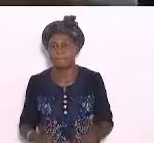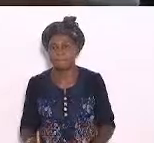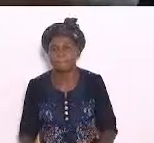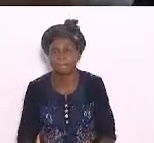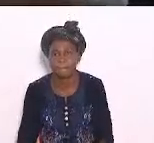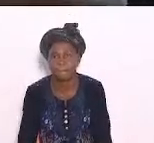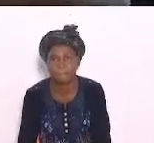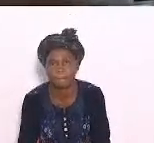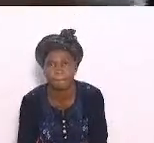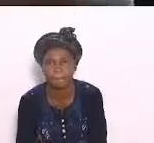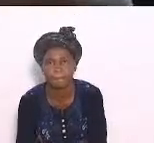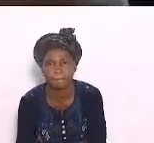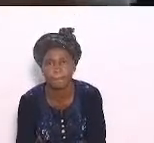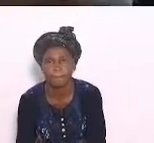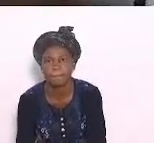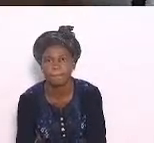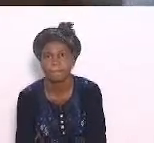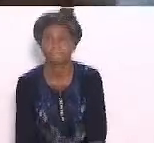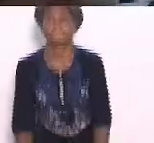les